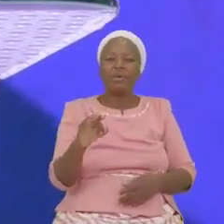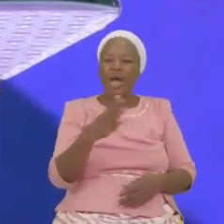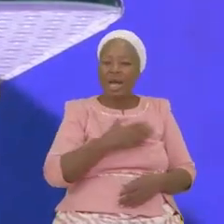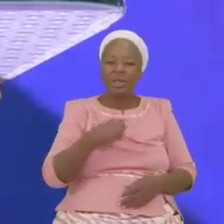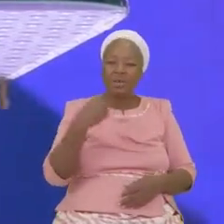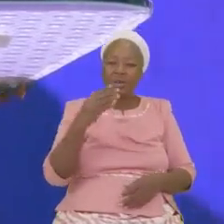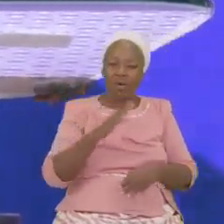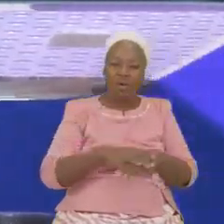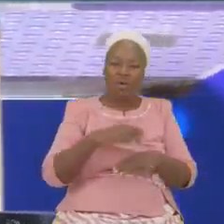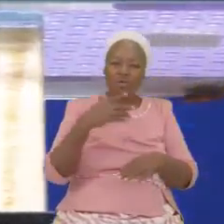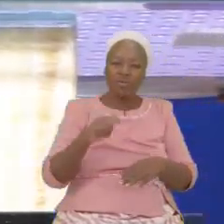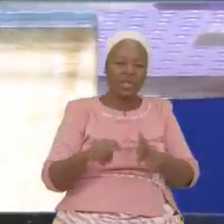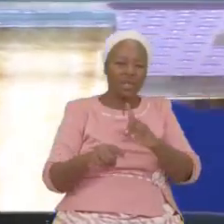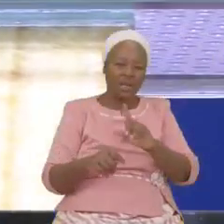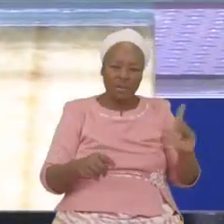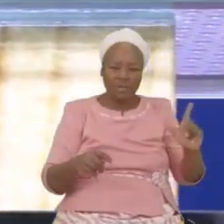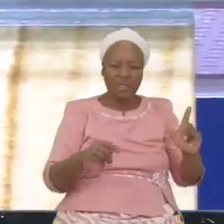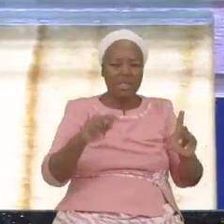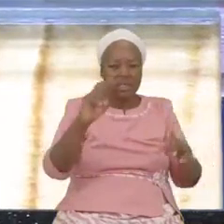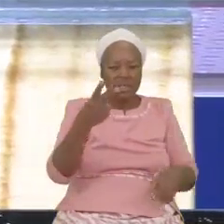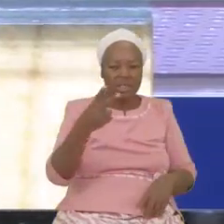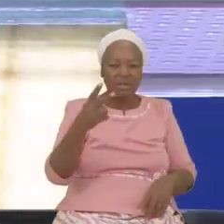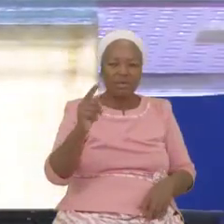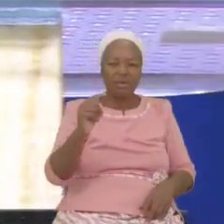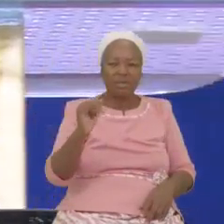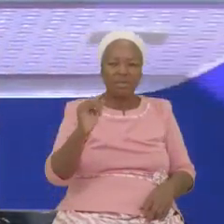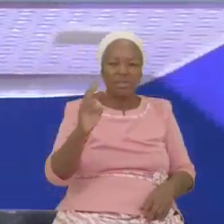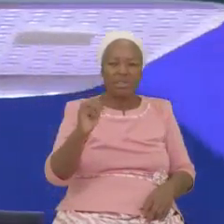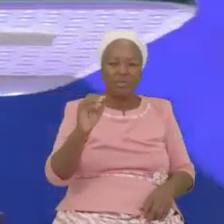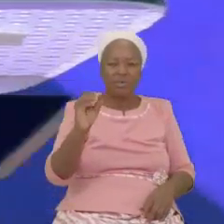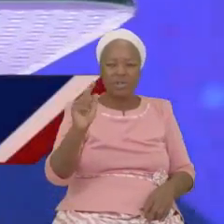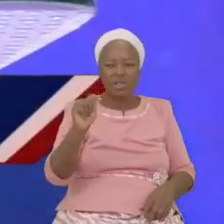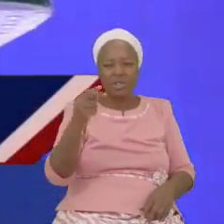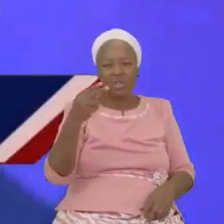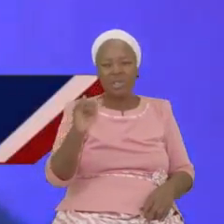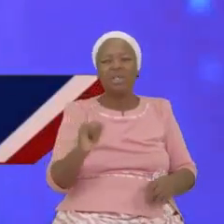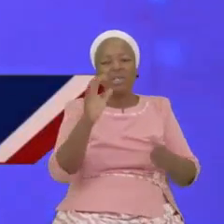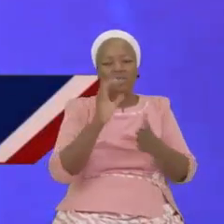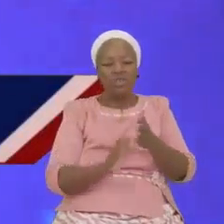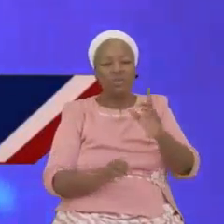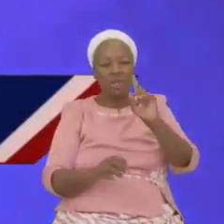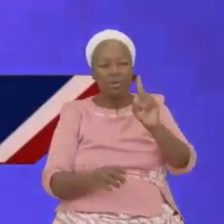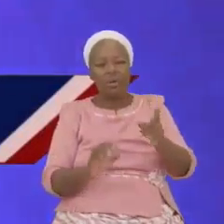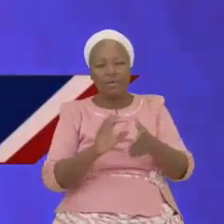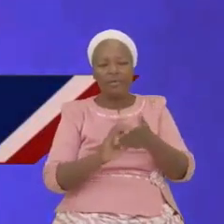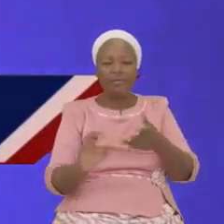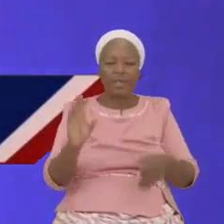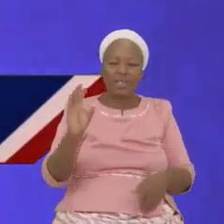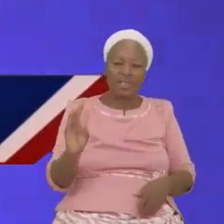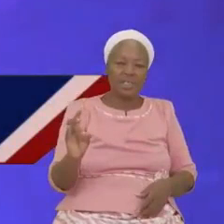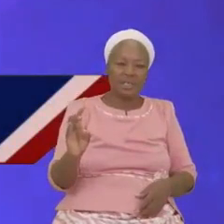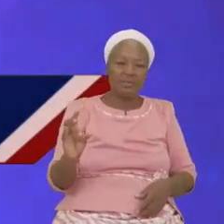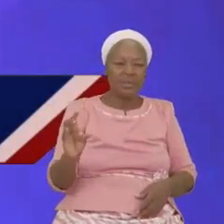left. We're looking at 2 Timothy chapter 1 verse 7. It says,